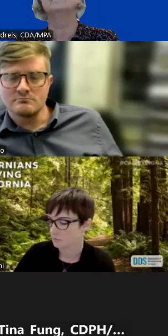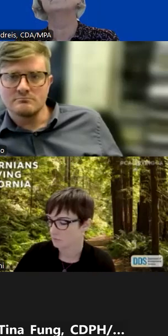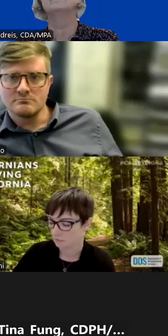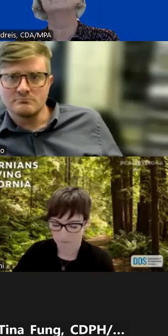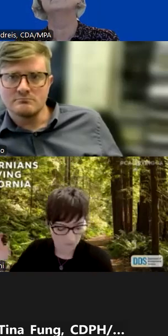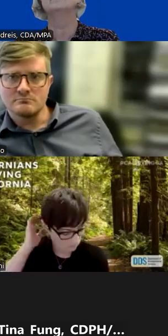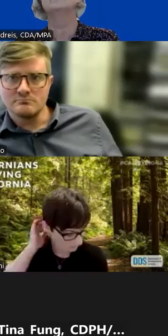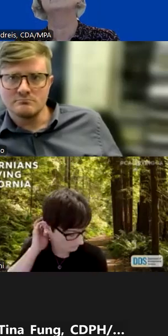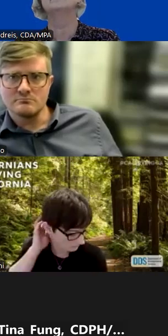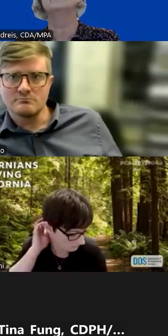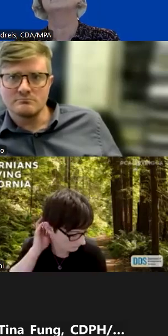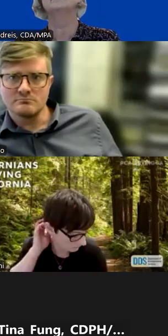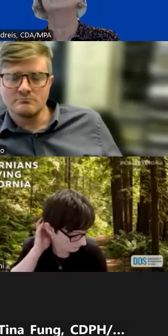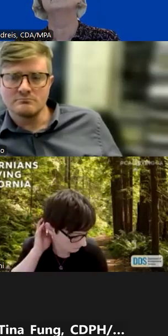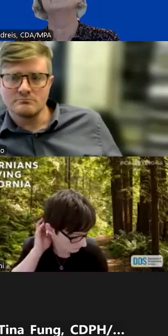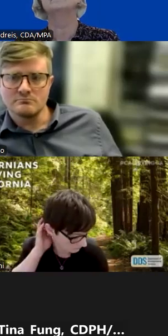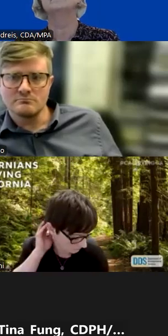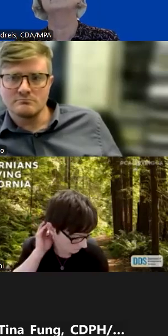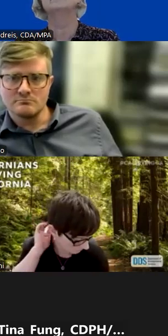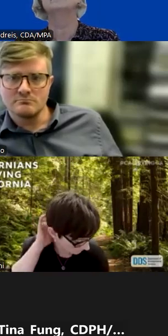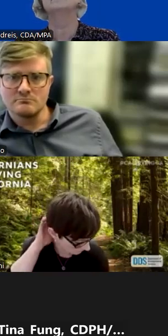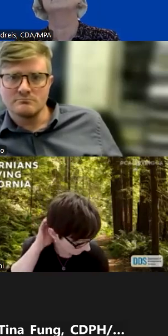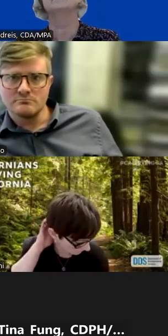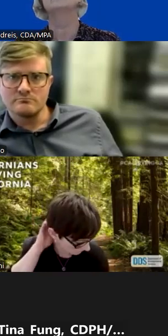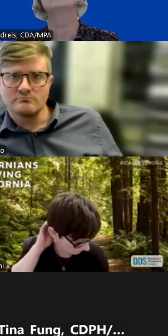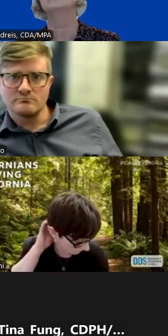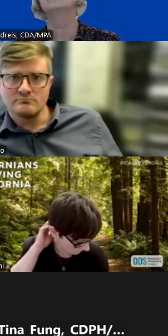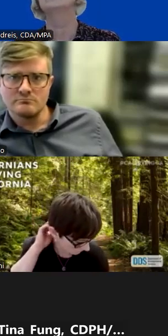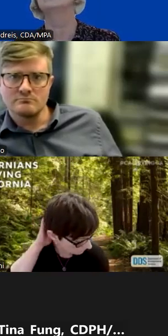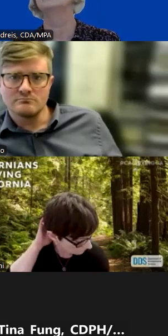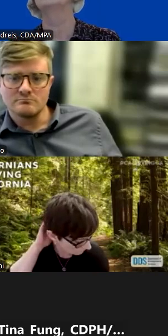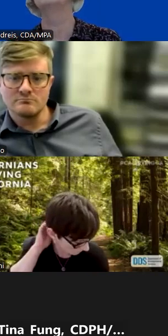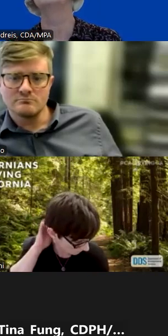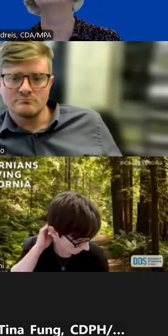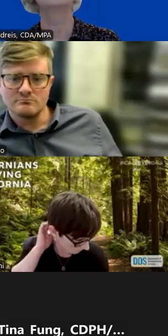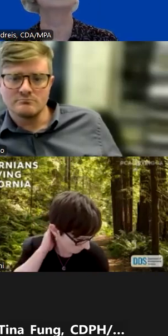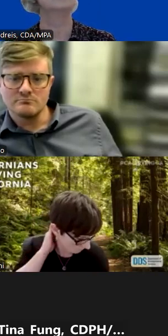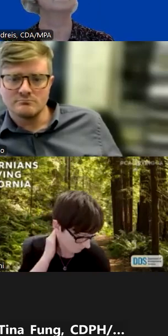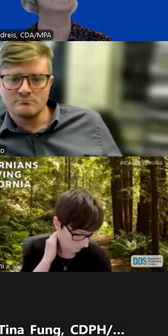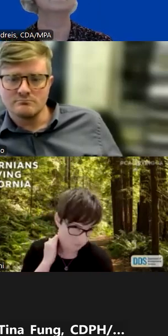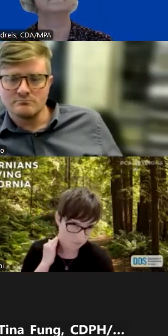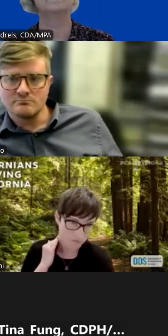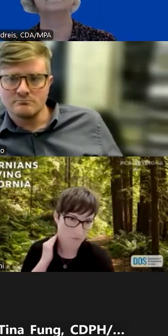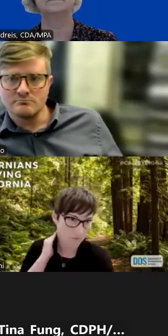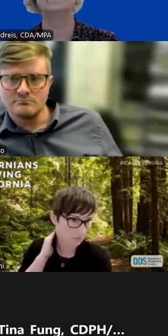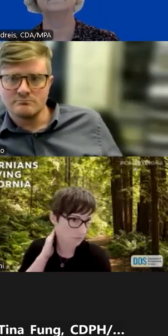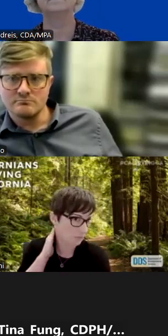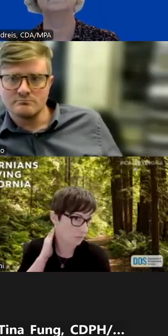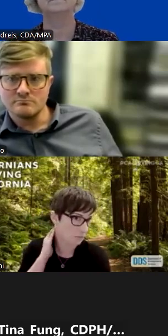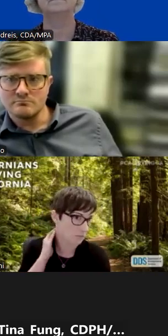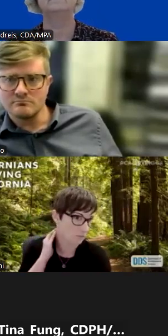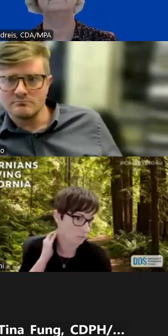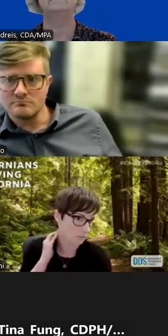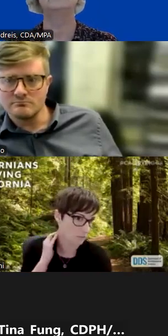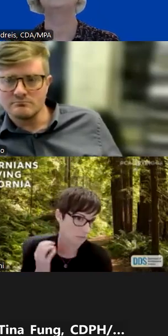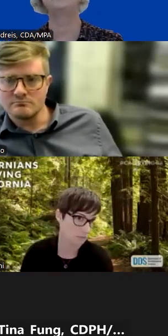officials and the general public are moved emotionally by a story. And so it is a really powerful advocacy tool.